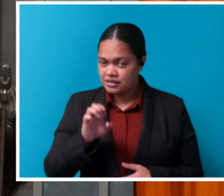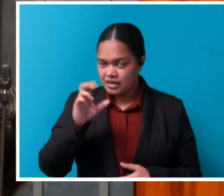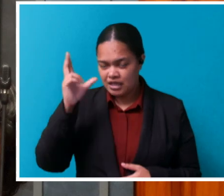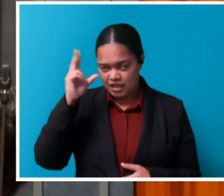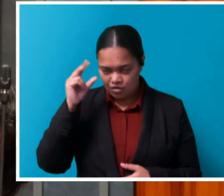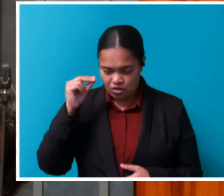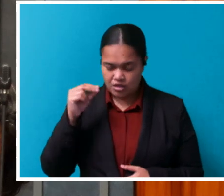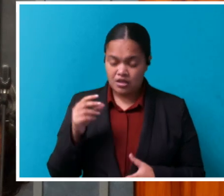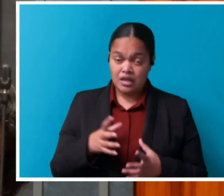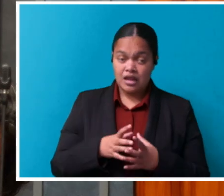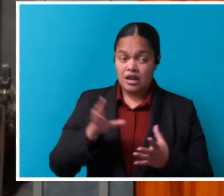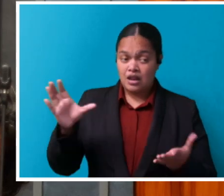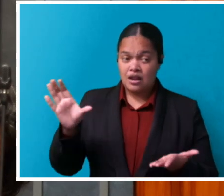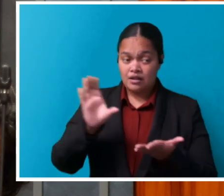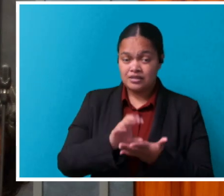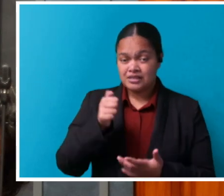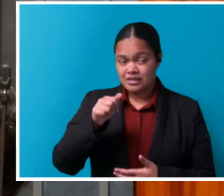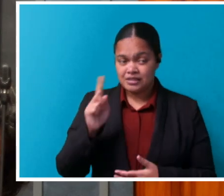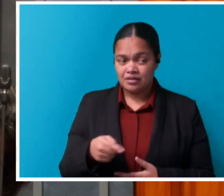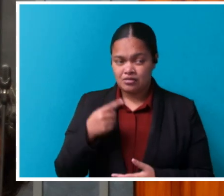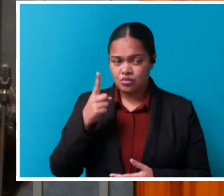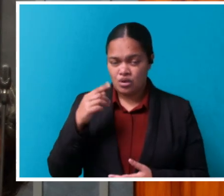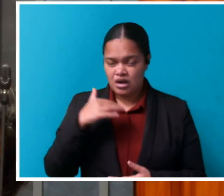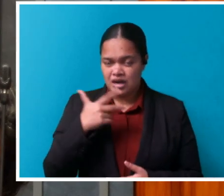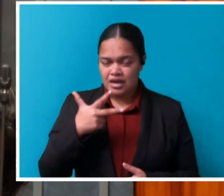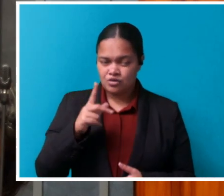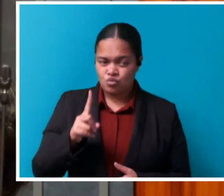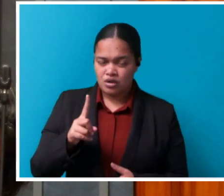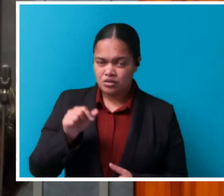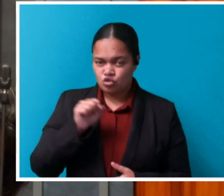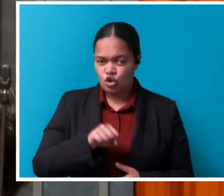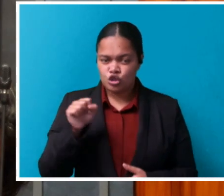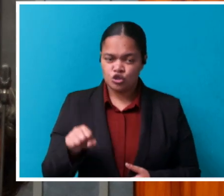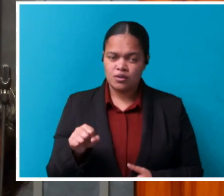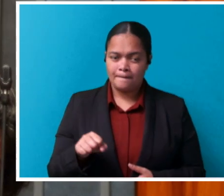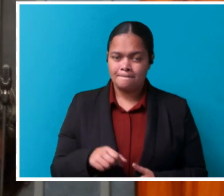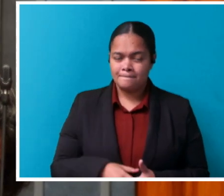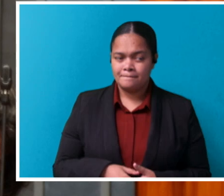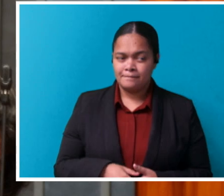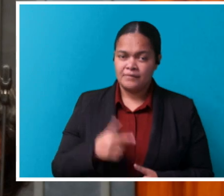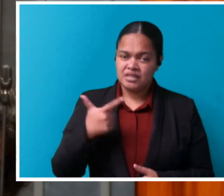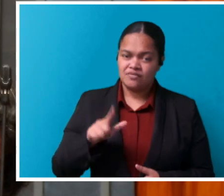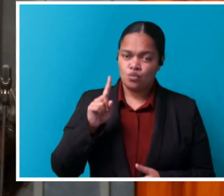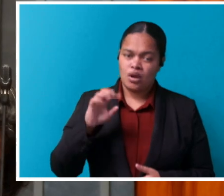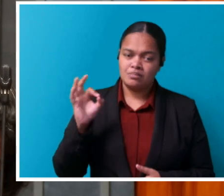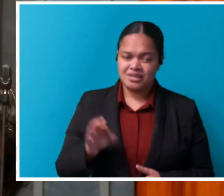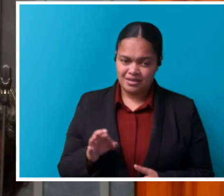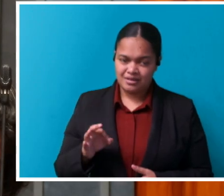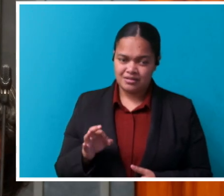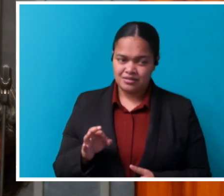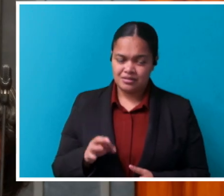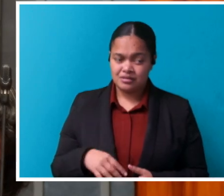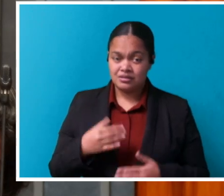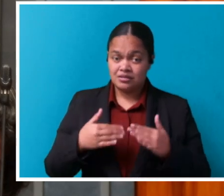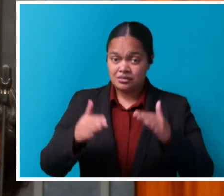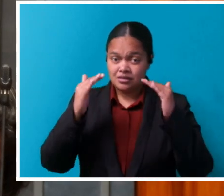received the largest portion with 6,181 scholarships, which is 71%,